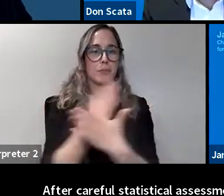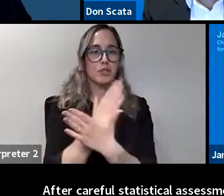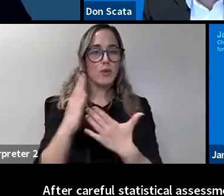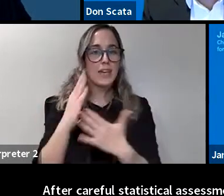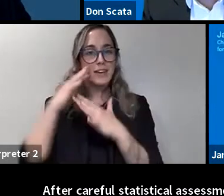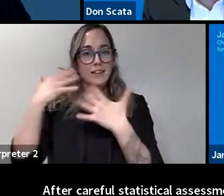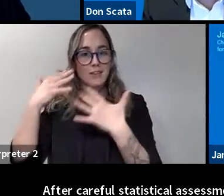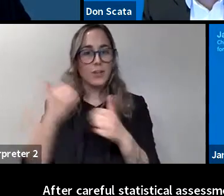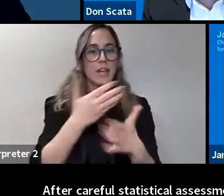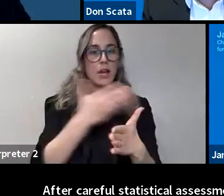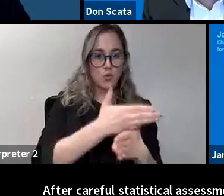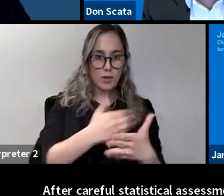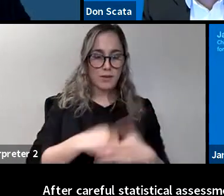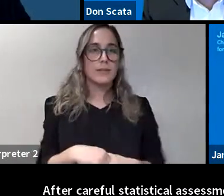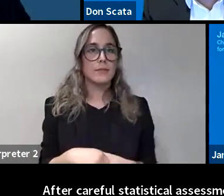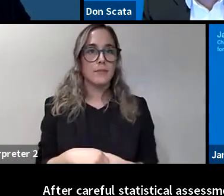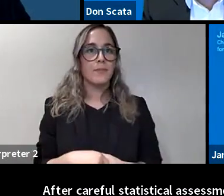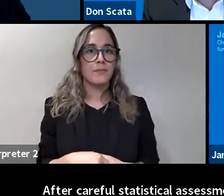annoyance.